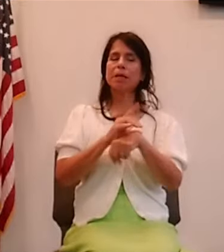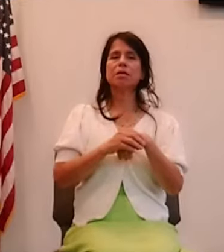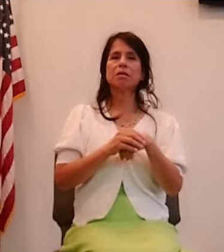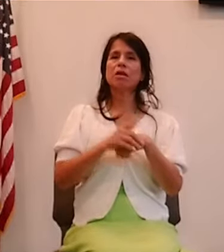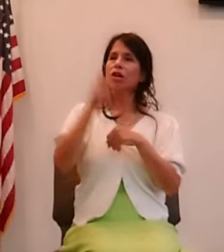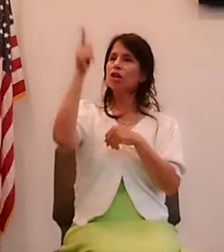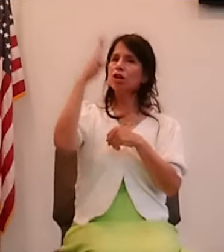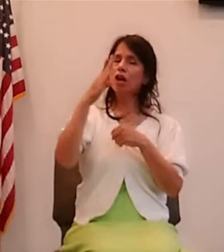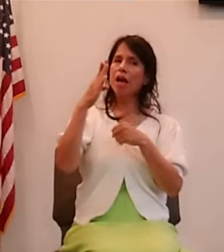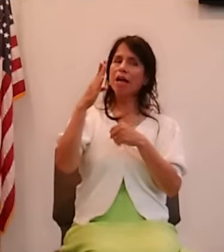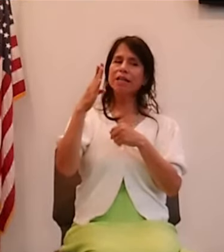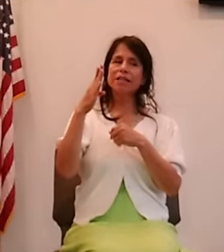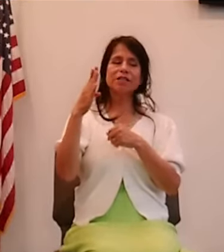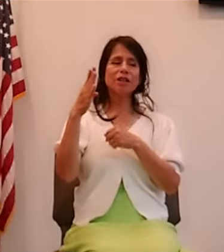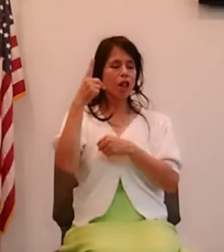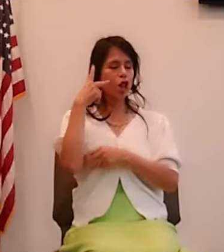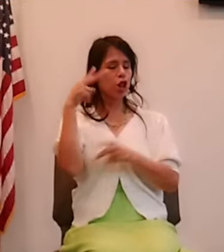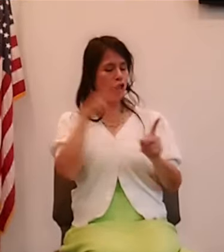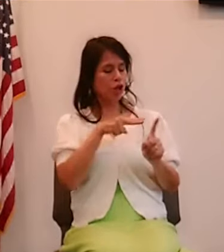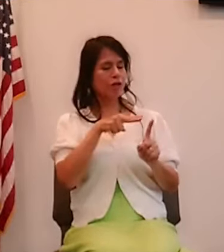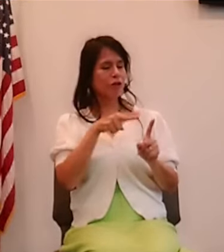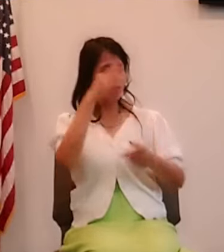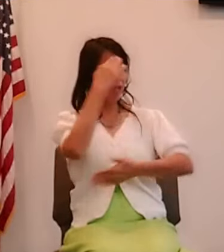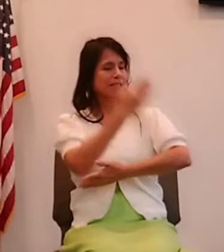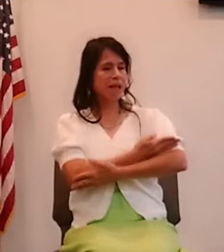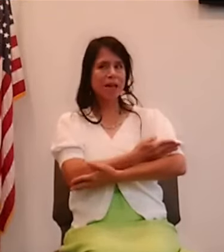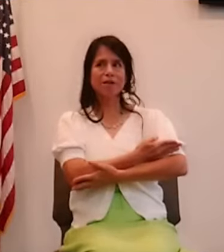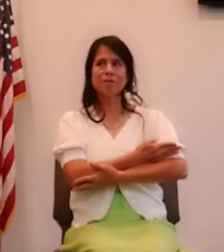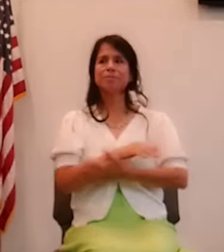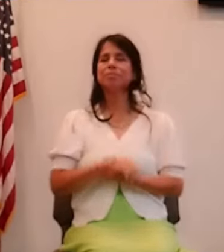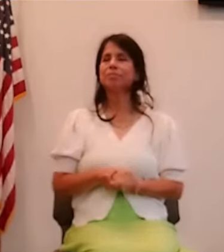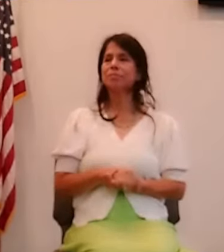you as sons. Ouch.